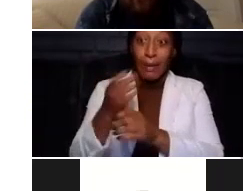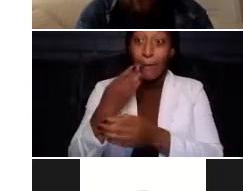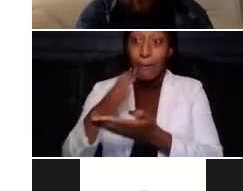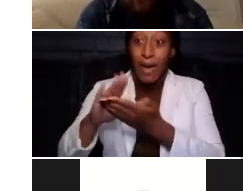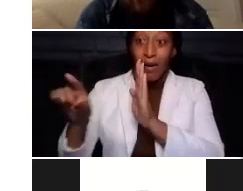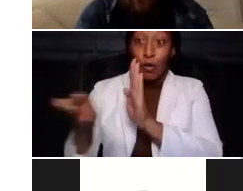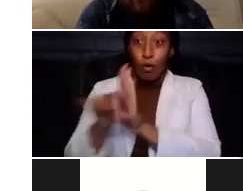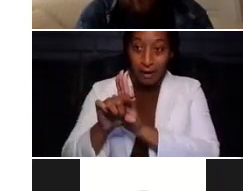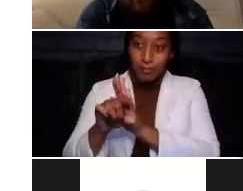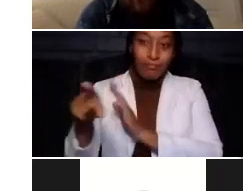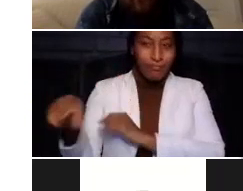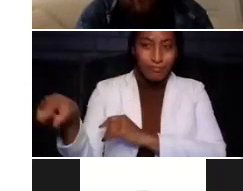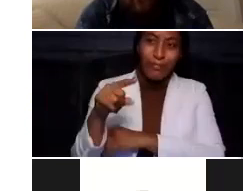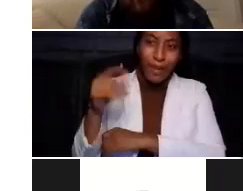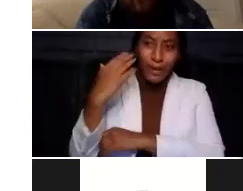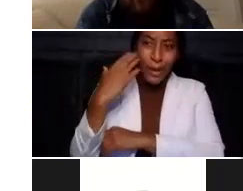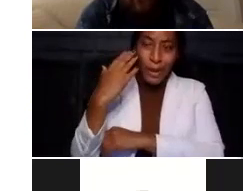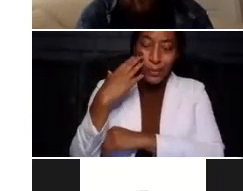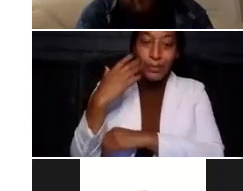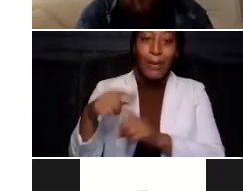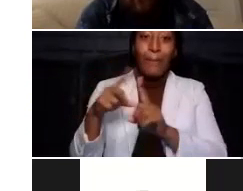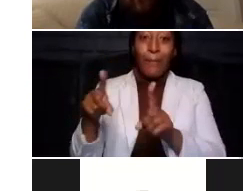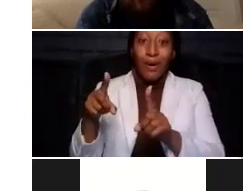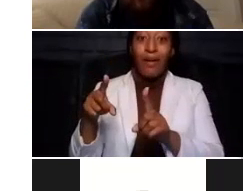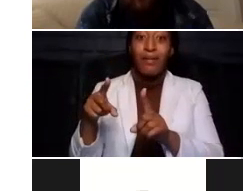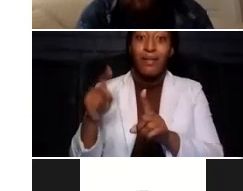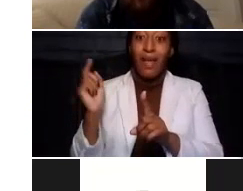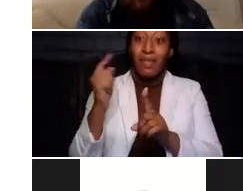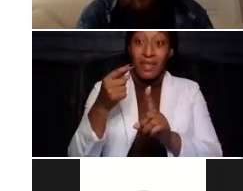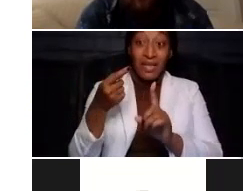get you in this category, this point level?